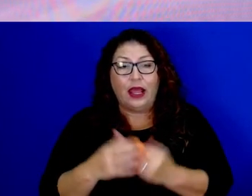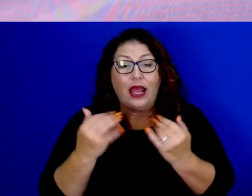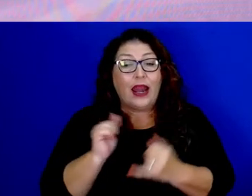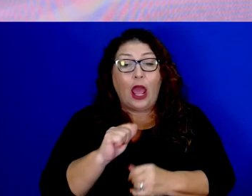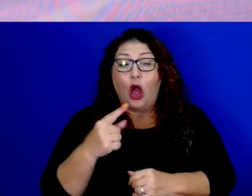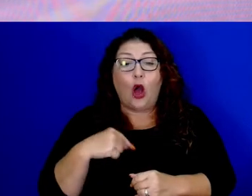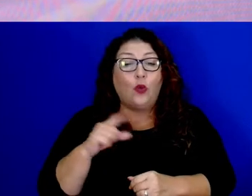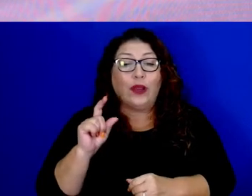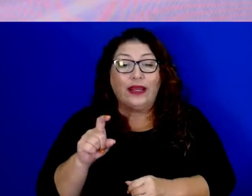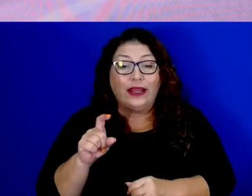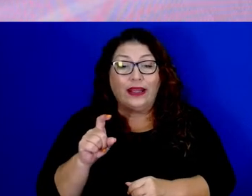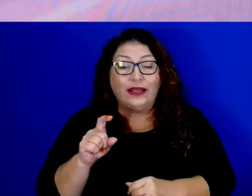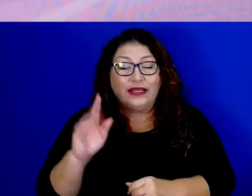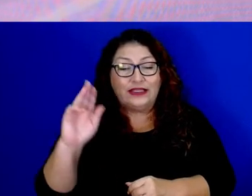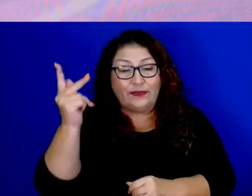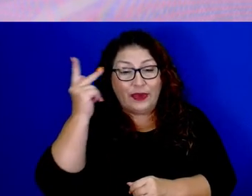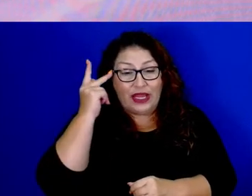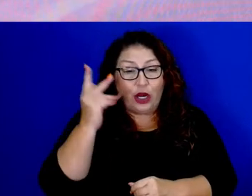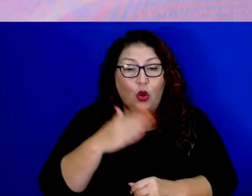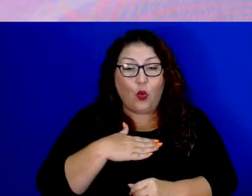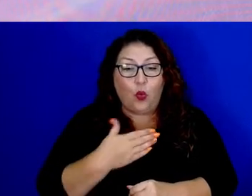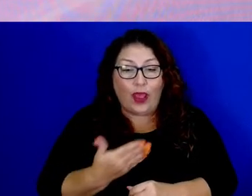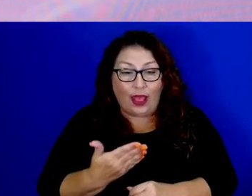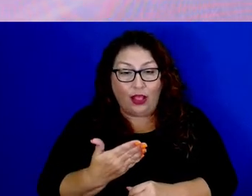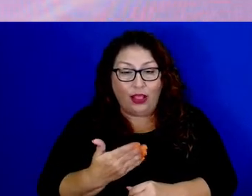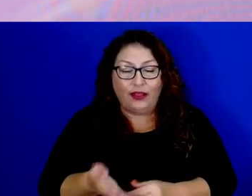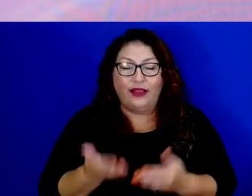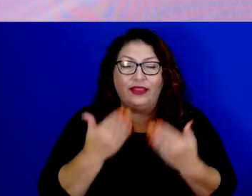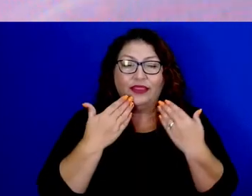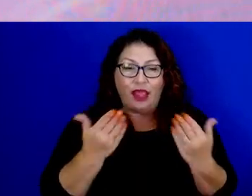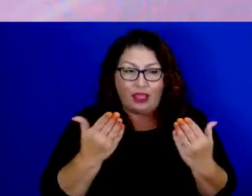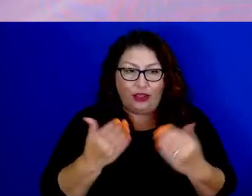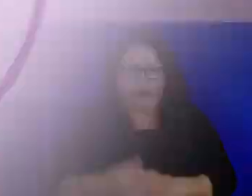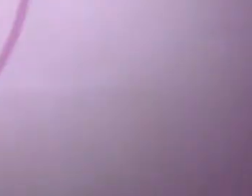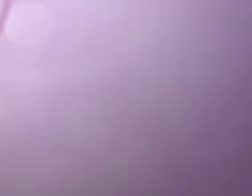political will. Thank you.